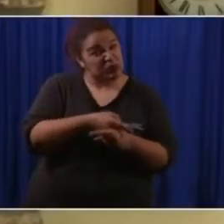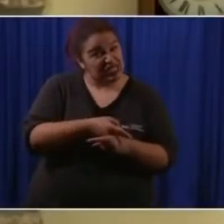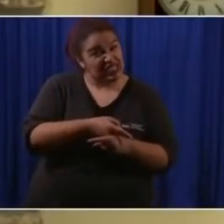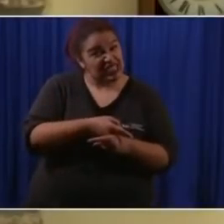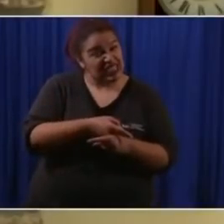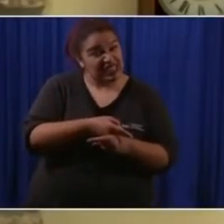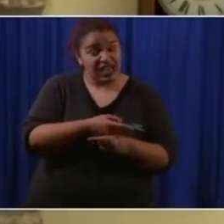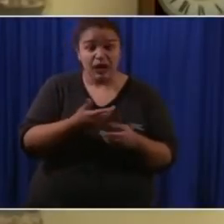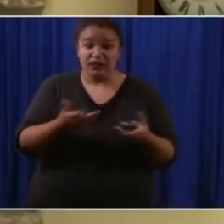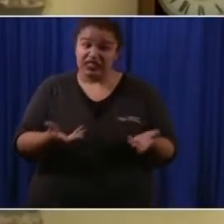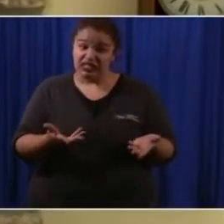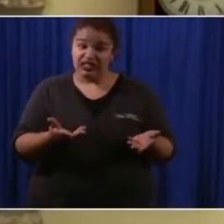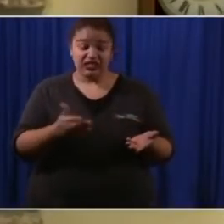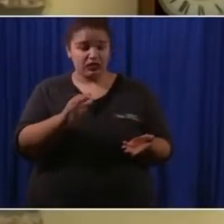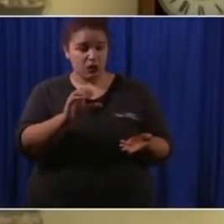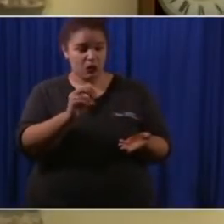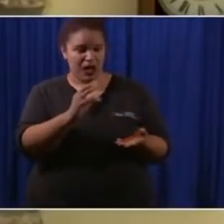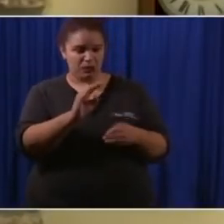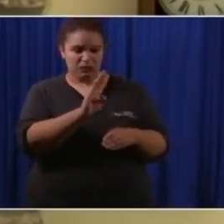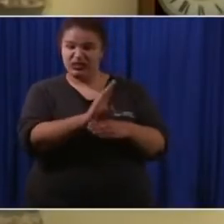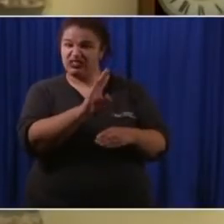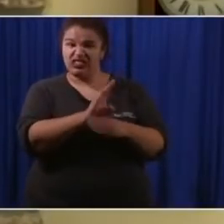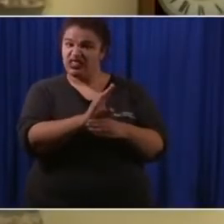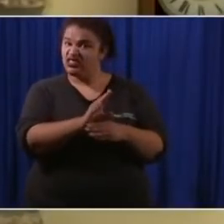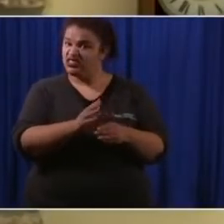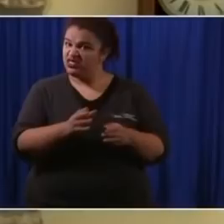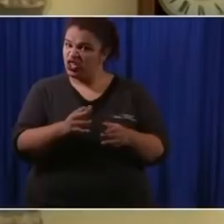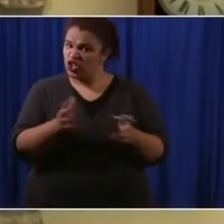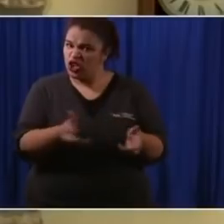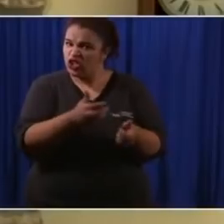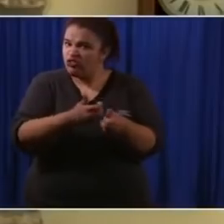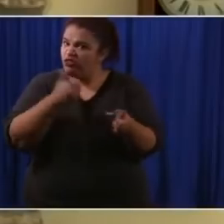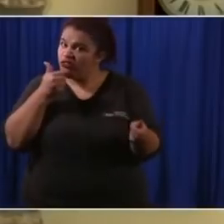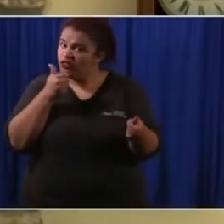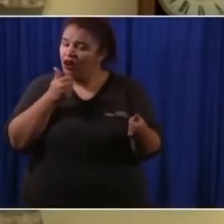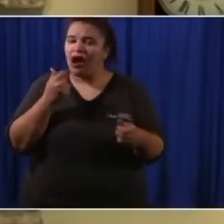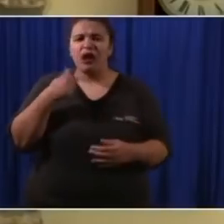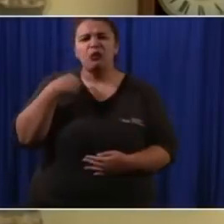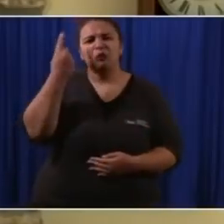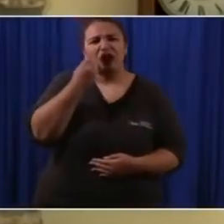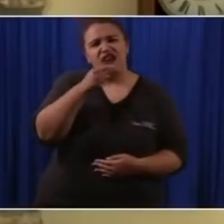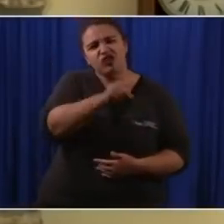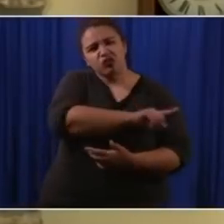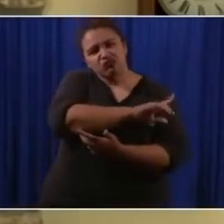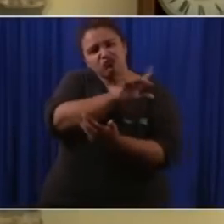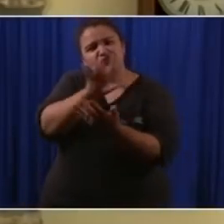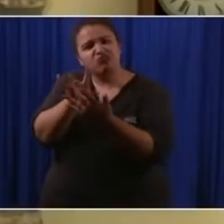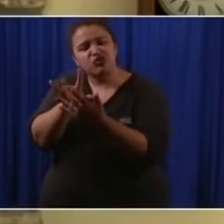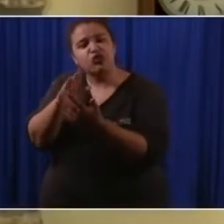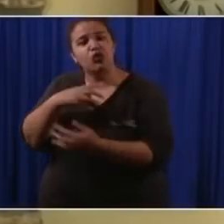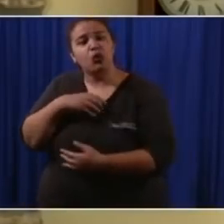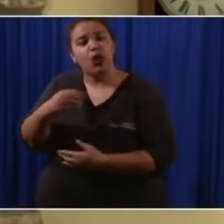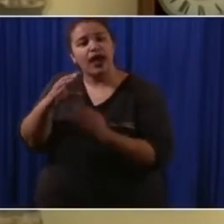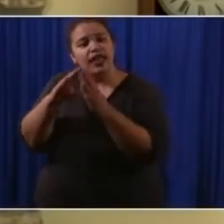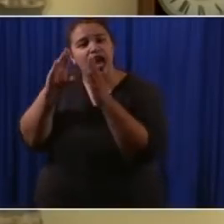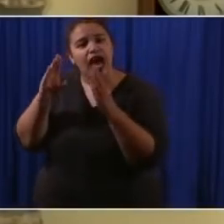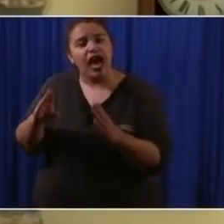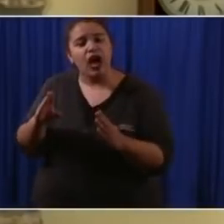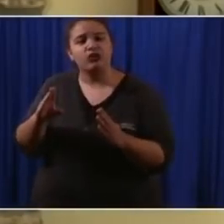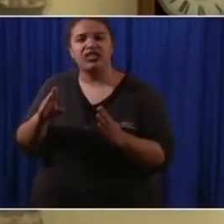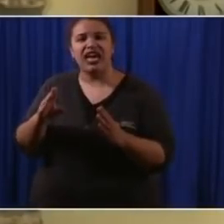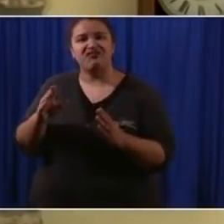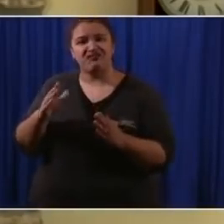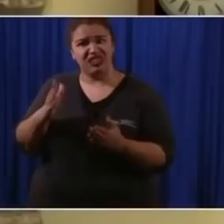Ohio-based manufacturer? And have you talked to the president or anyone at the White House to express your concerns about it? Well,